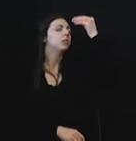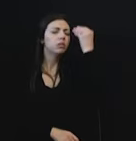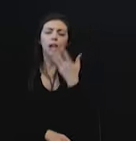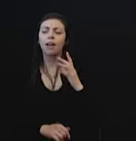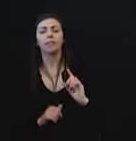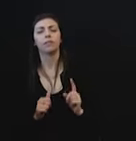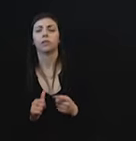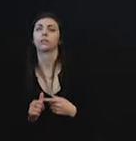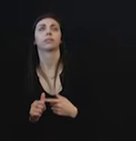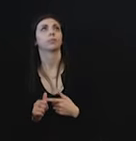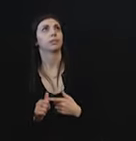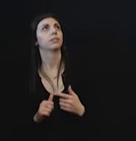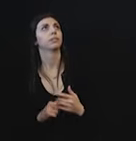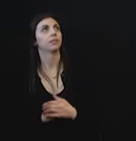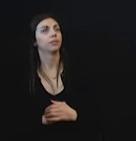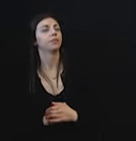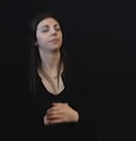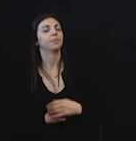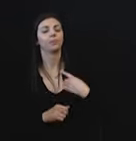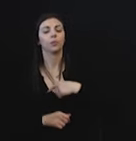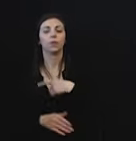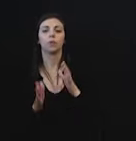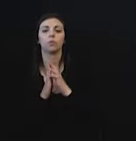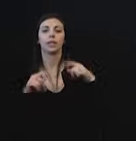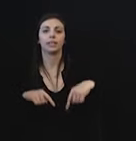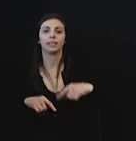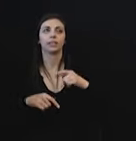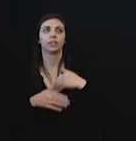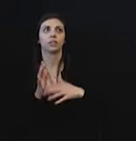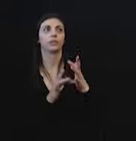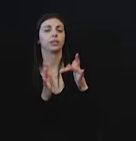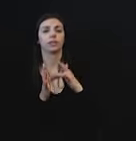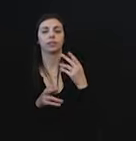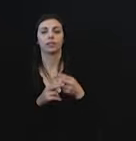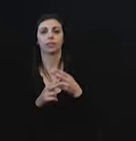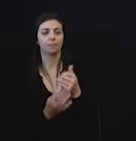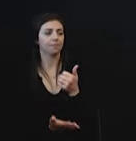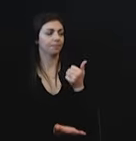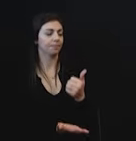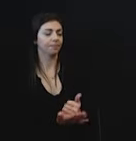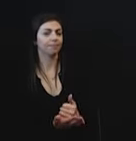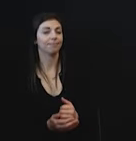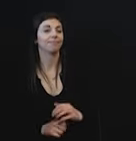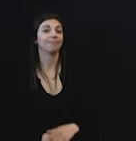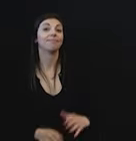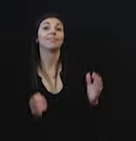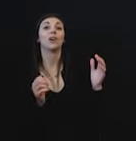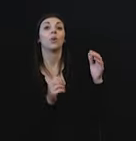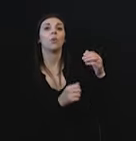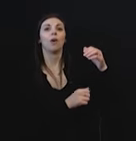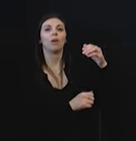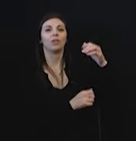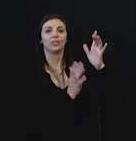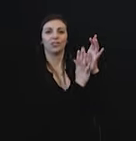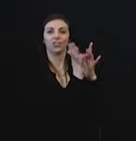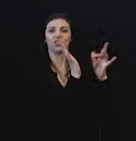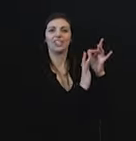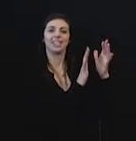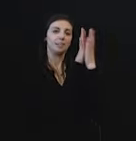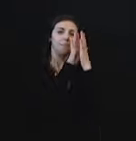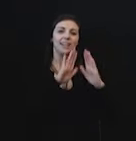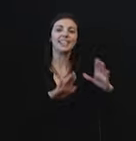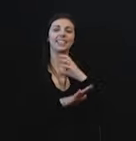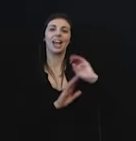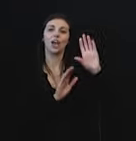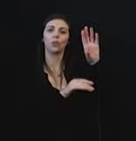pray. And amen, and amen. Well, the grace and peace of Jesus be with you this morning. For those of you who don't know